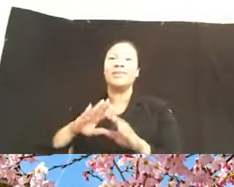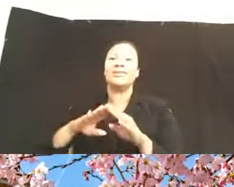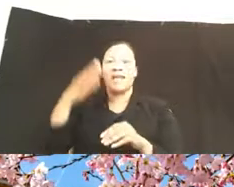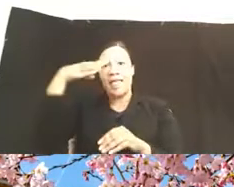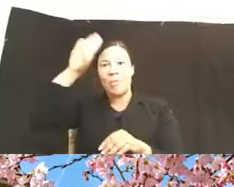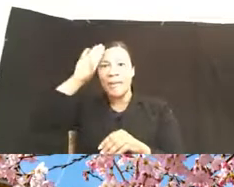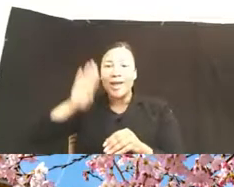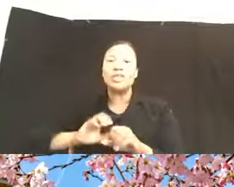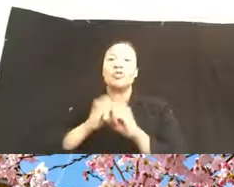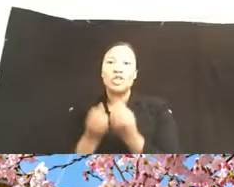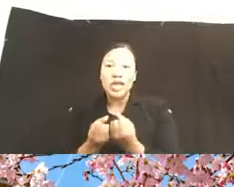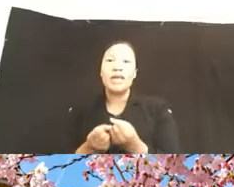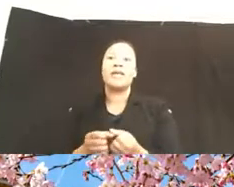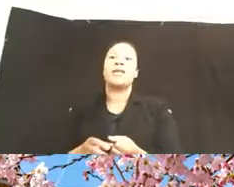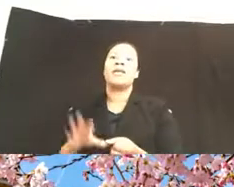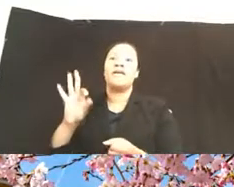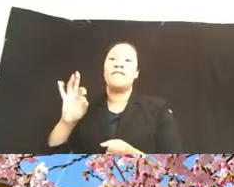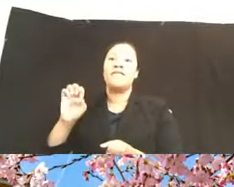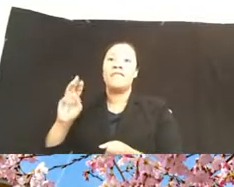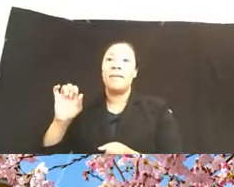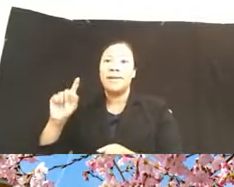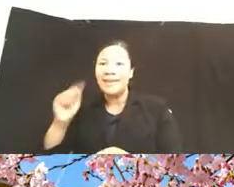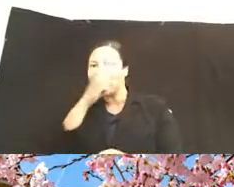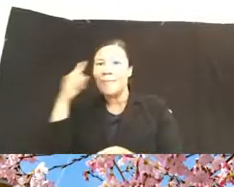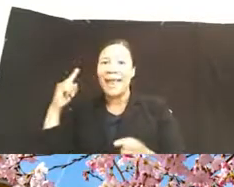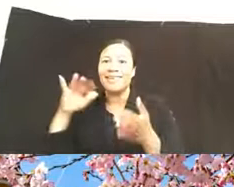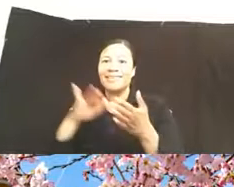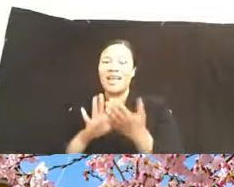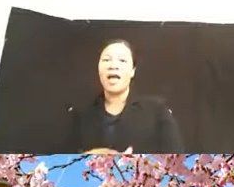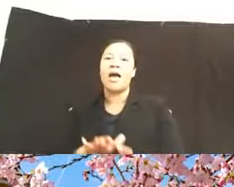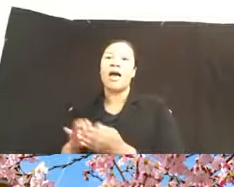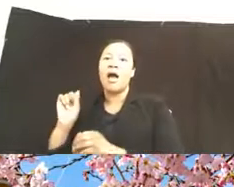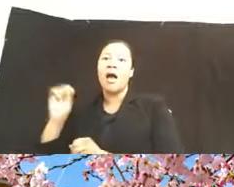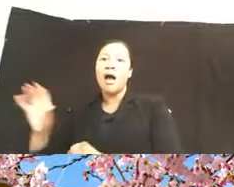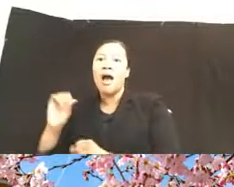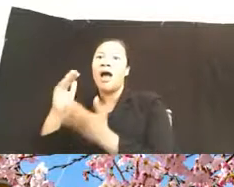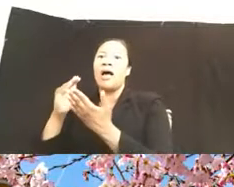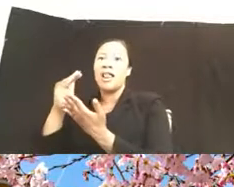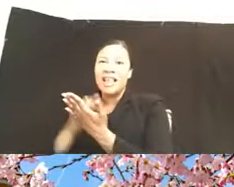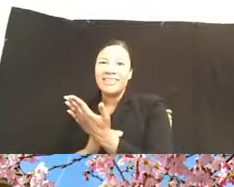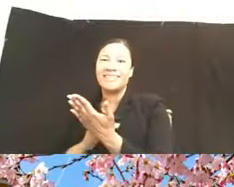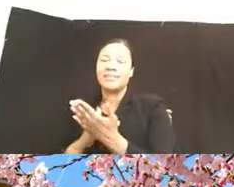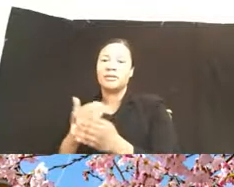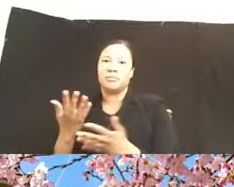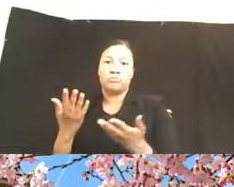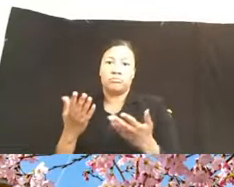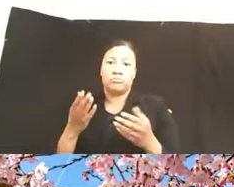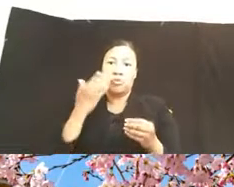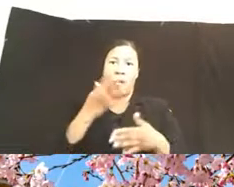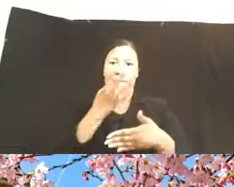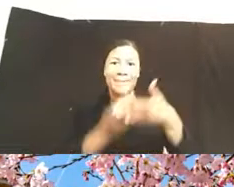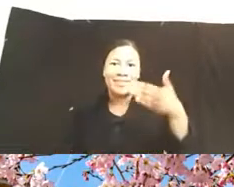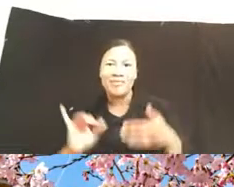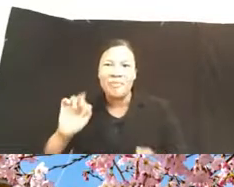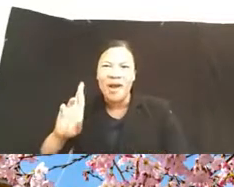history, feminist, and Black studies. You can imagine so much of which were missing from IR. It was as